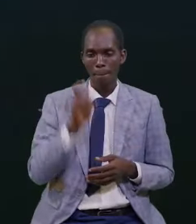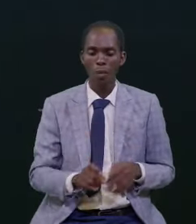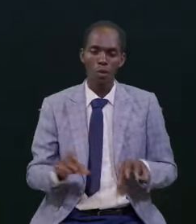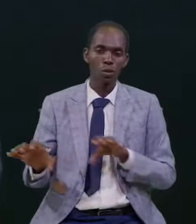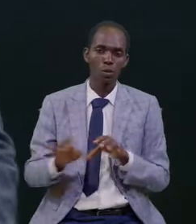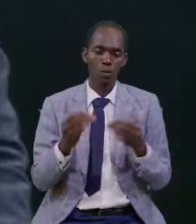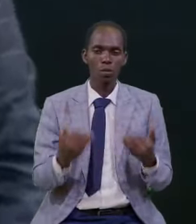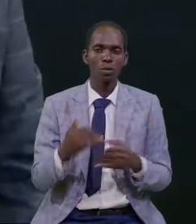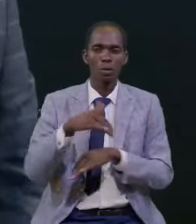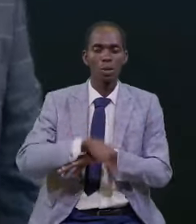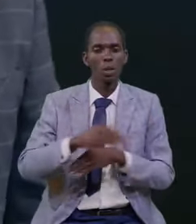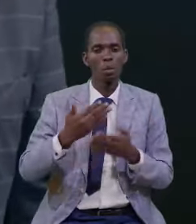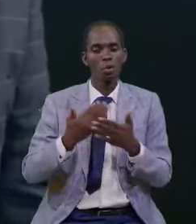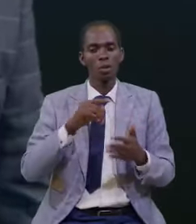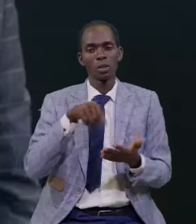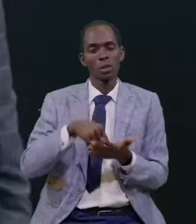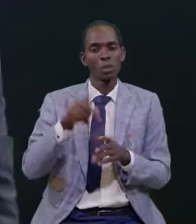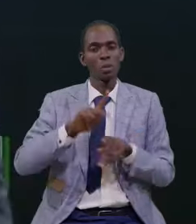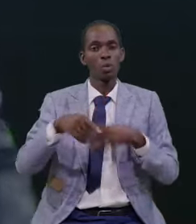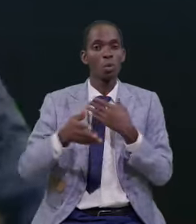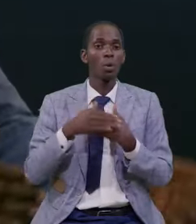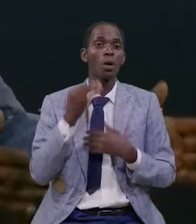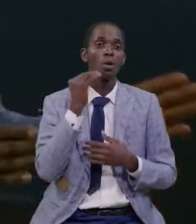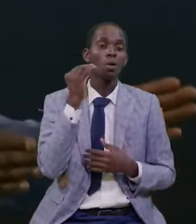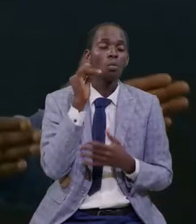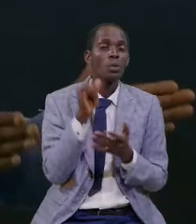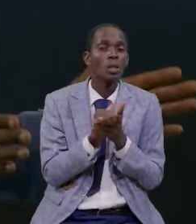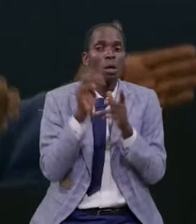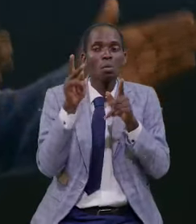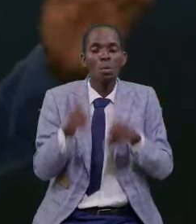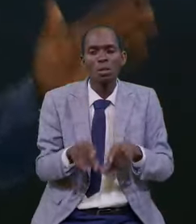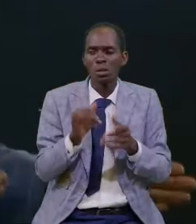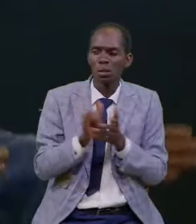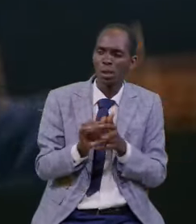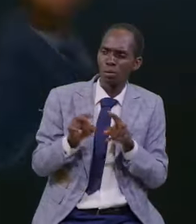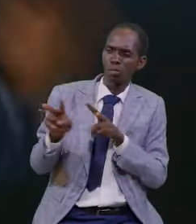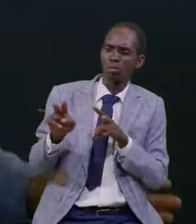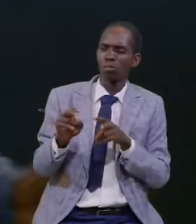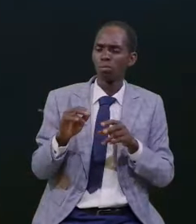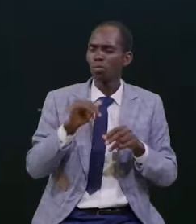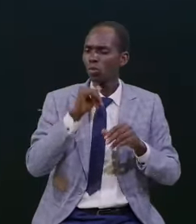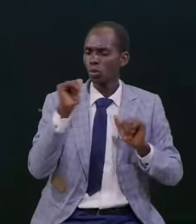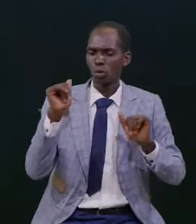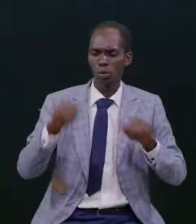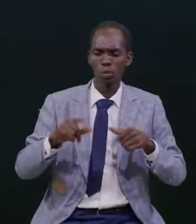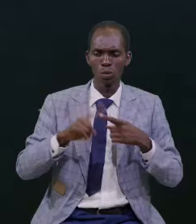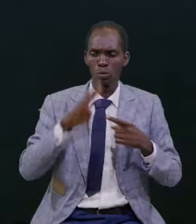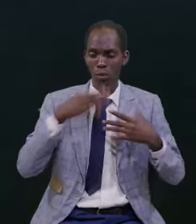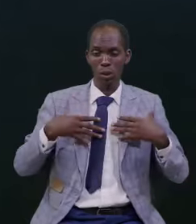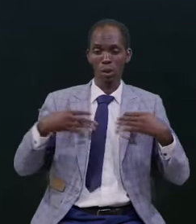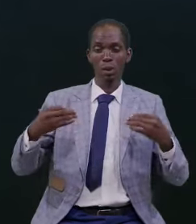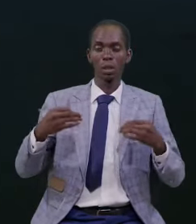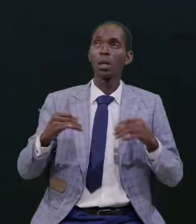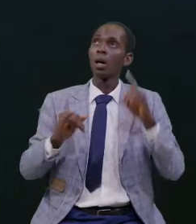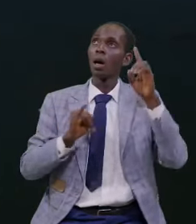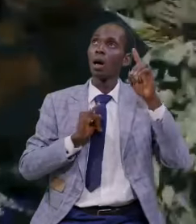go back home, that person that appears incurable, I must walk. He will walk